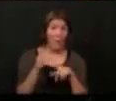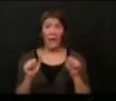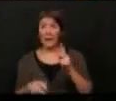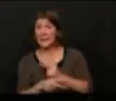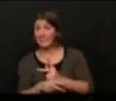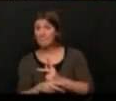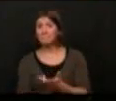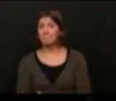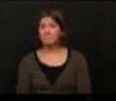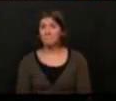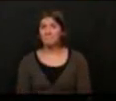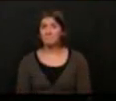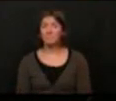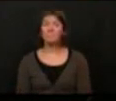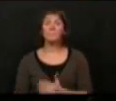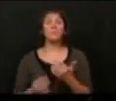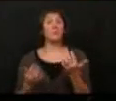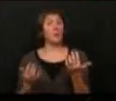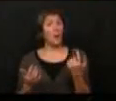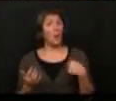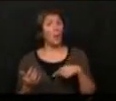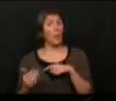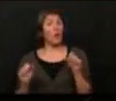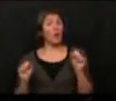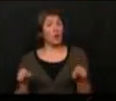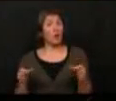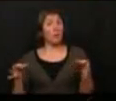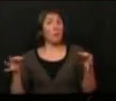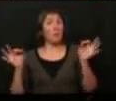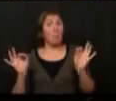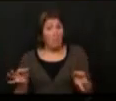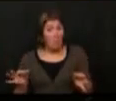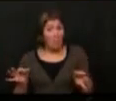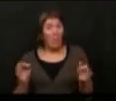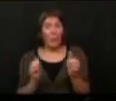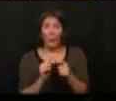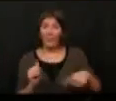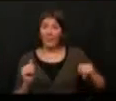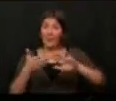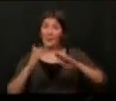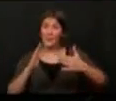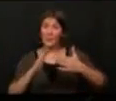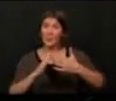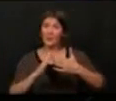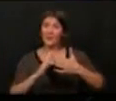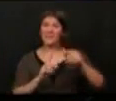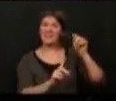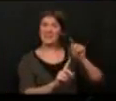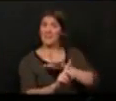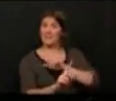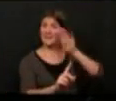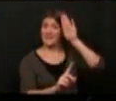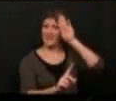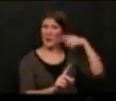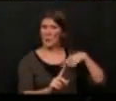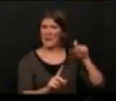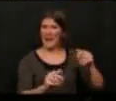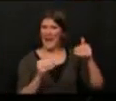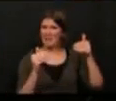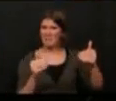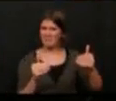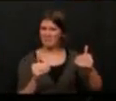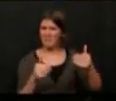actually think that we could come to a decision as a community about how to proceed with a police fire facility.